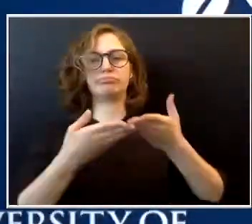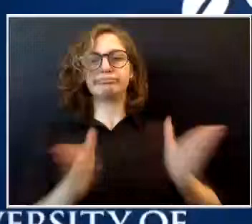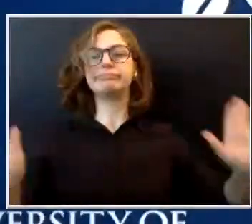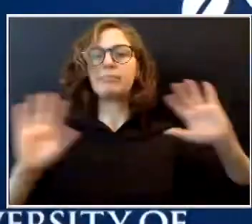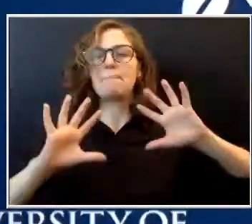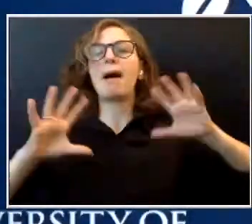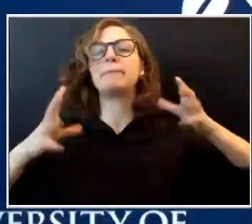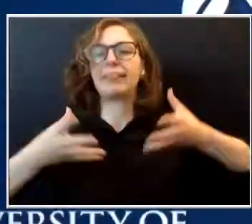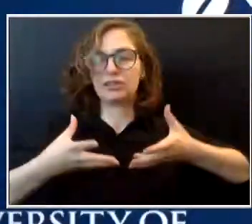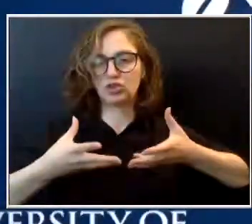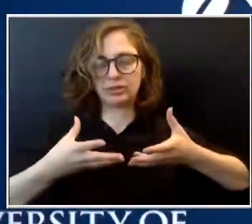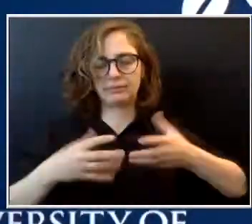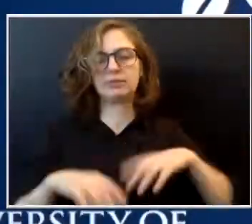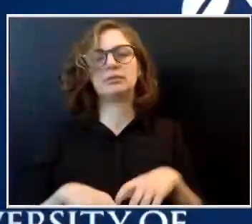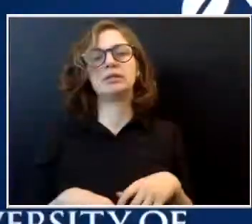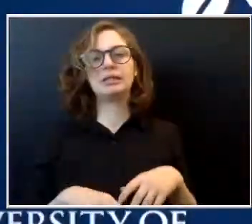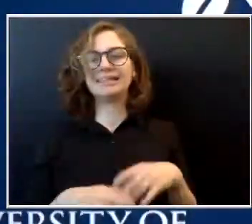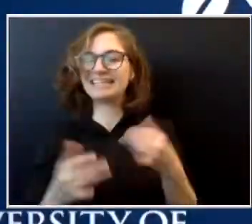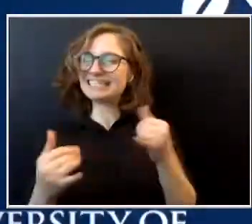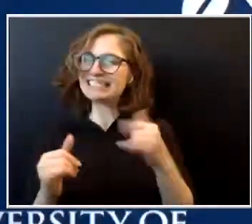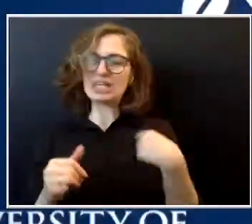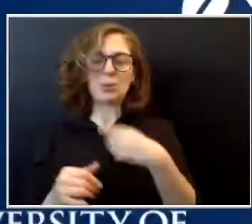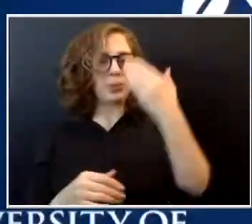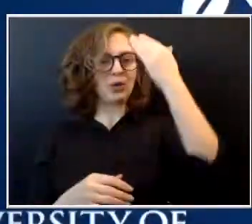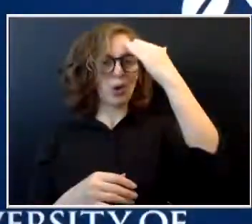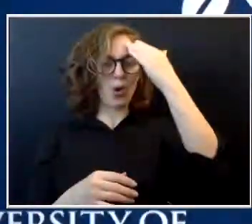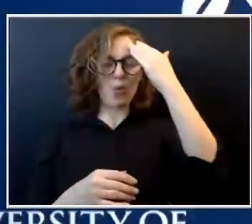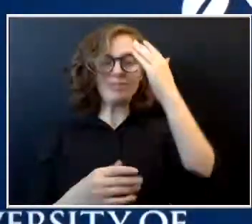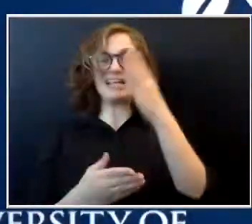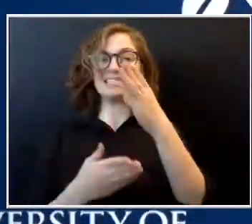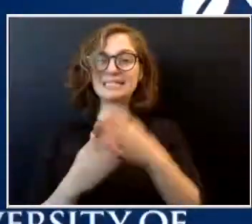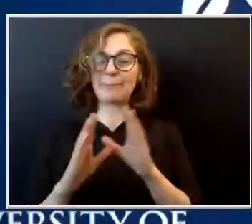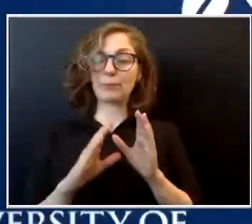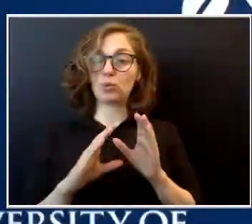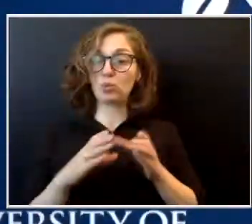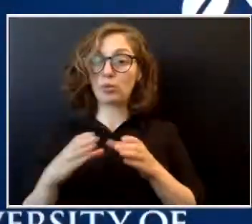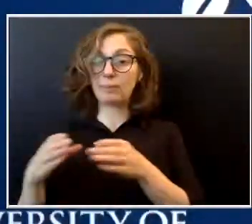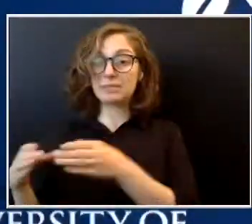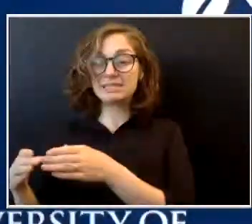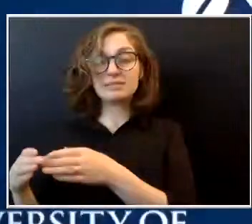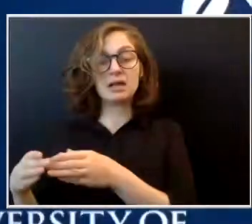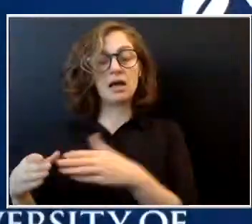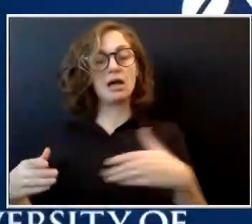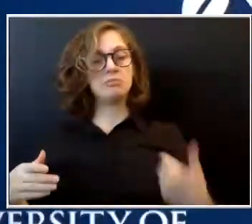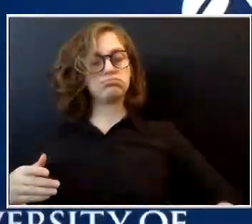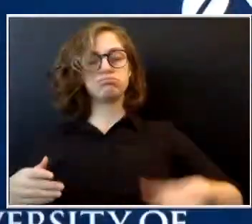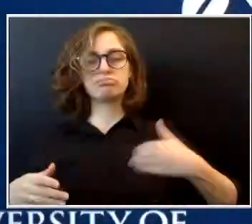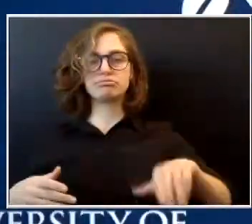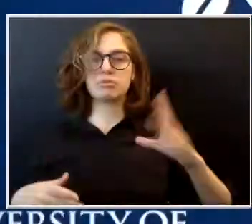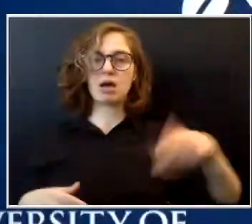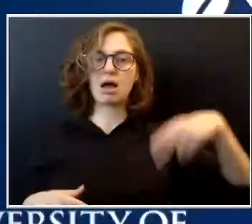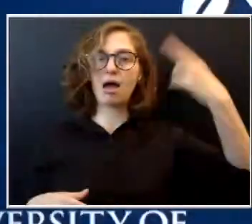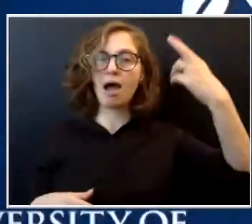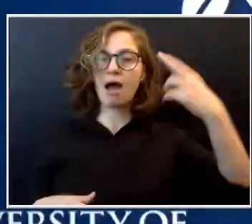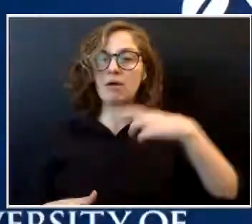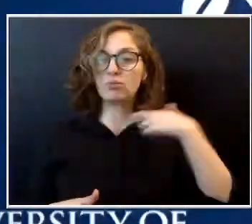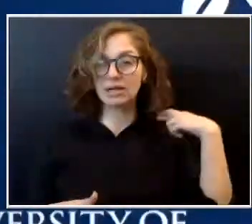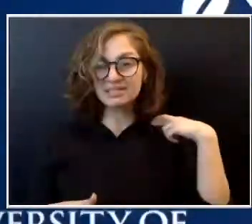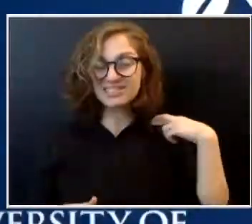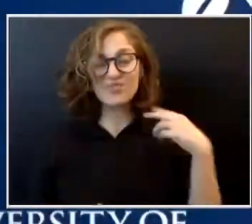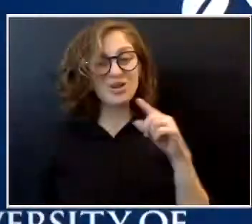those certain aspects, demographics of the population that still will have risk for severe disease. But